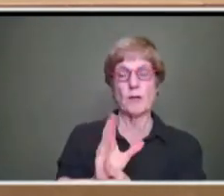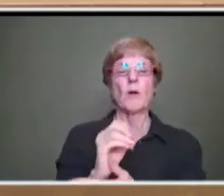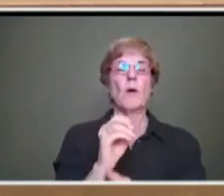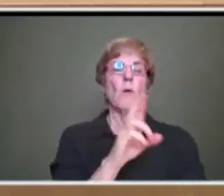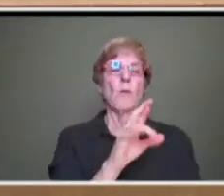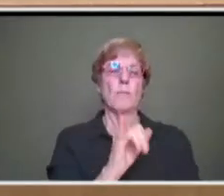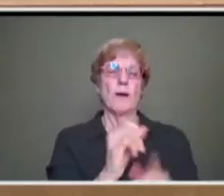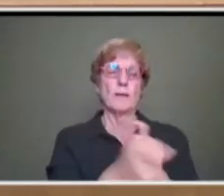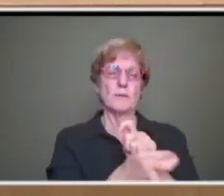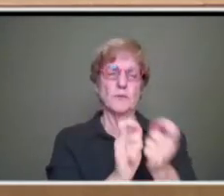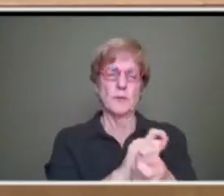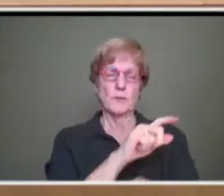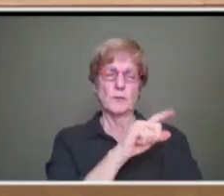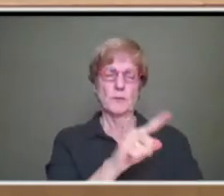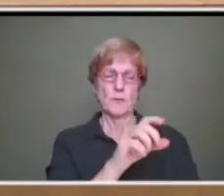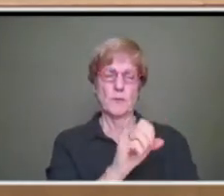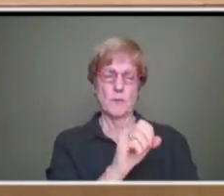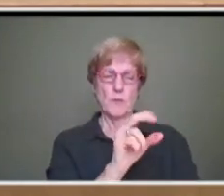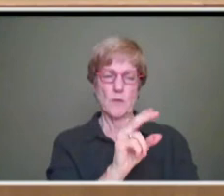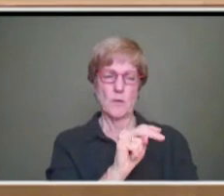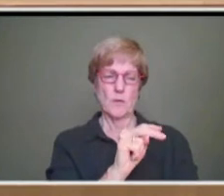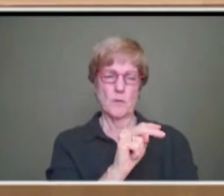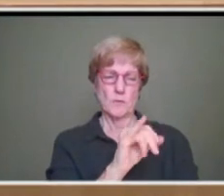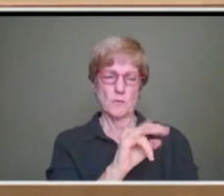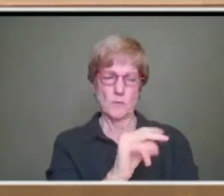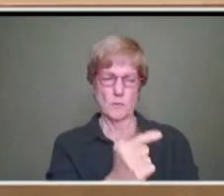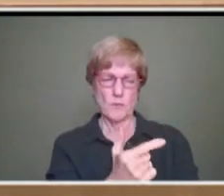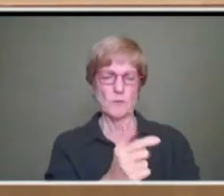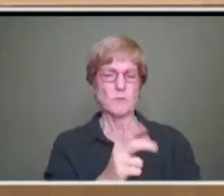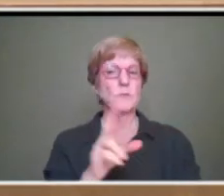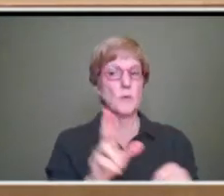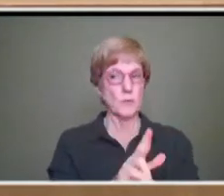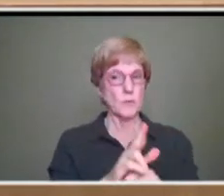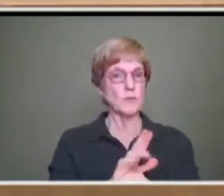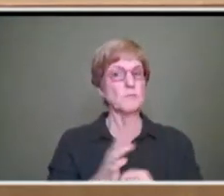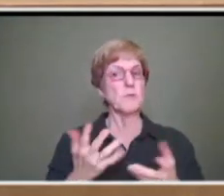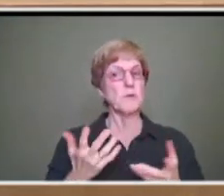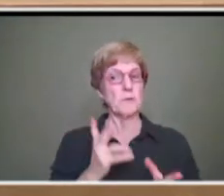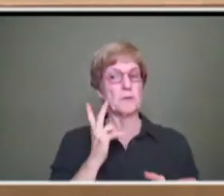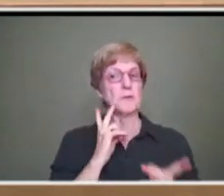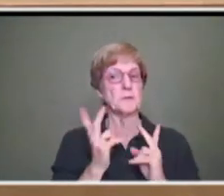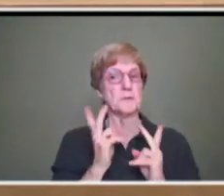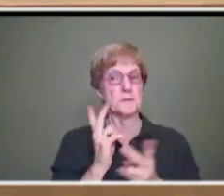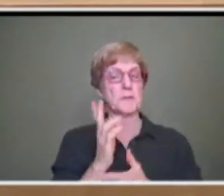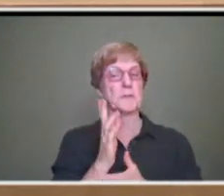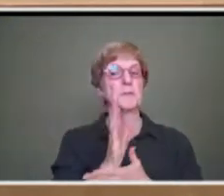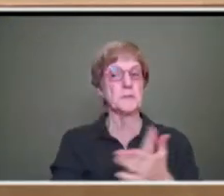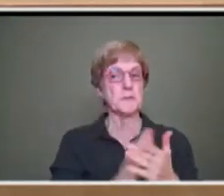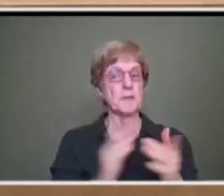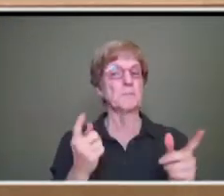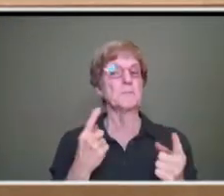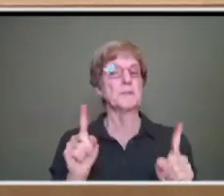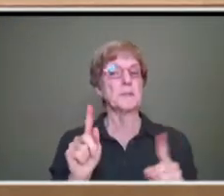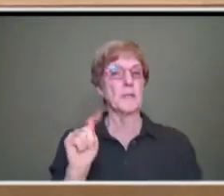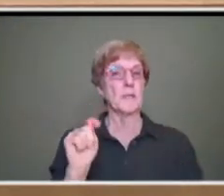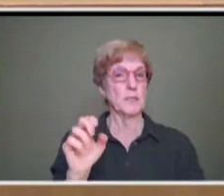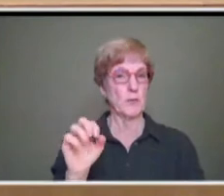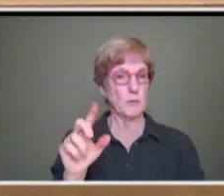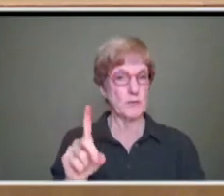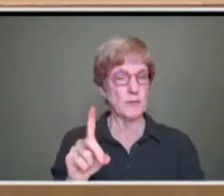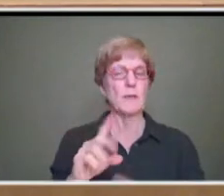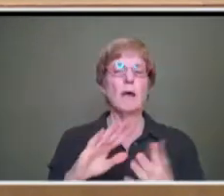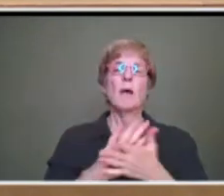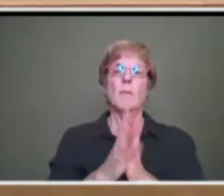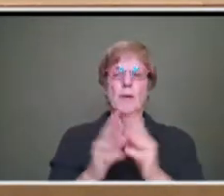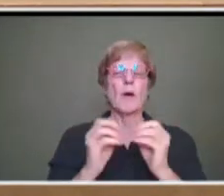does give us a little bit more use of the tool that we've already kind of seen some success with in Tod but we'll see that more across the board